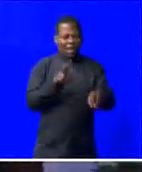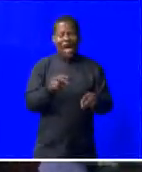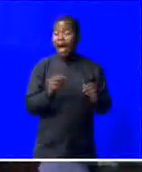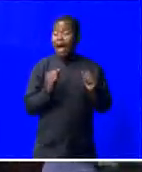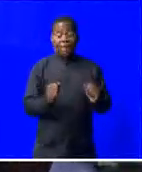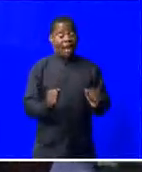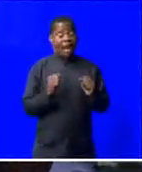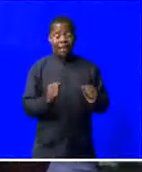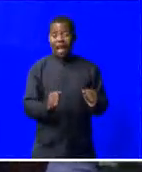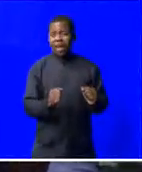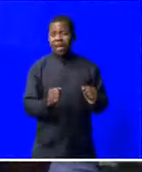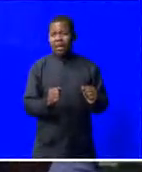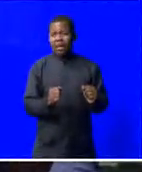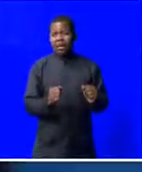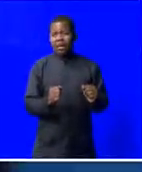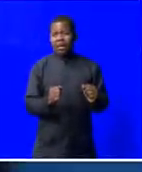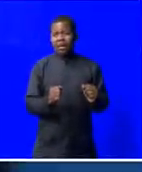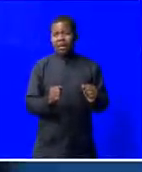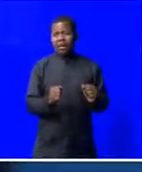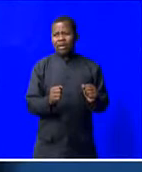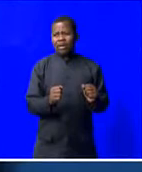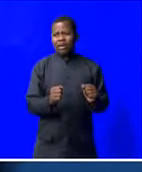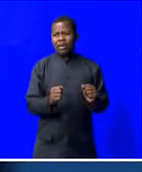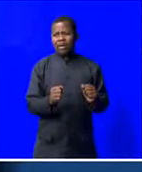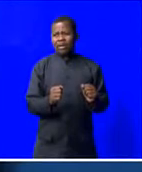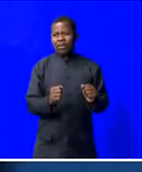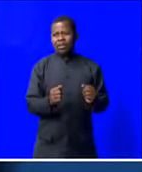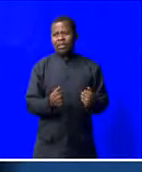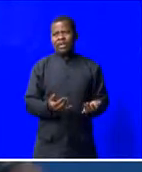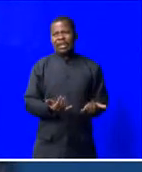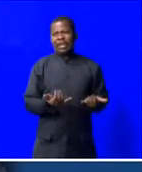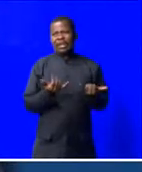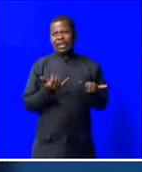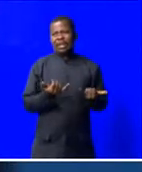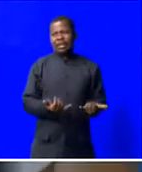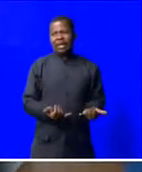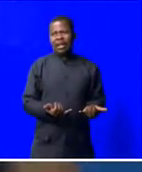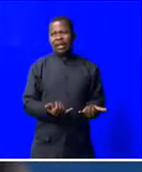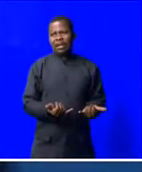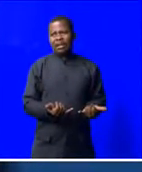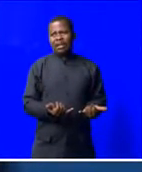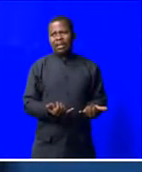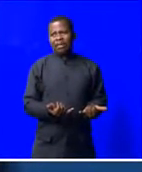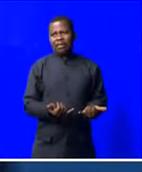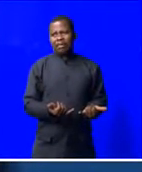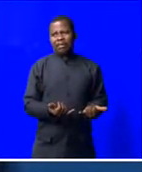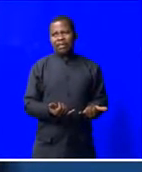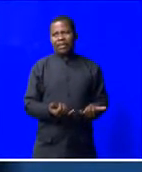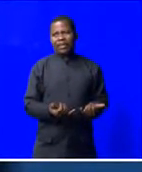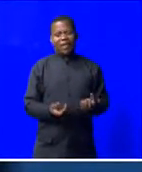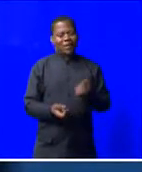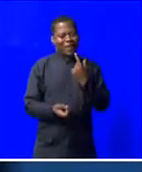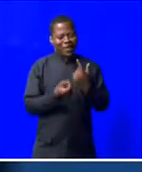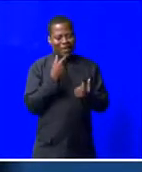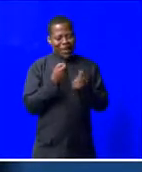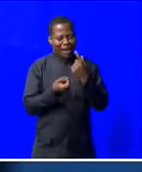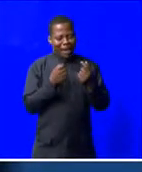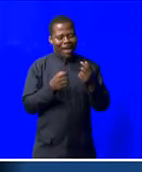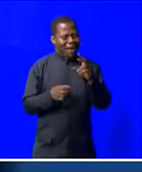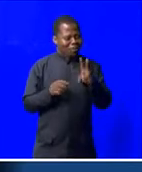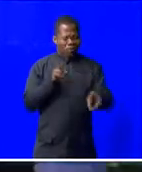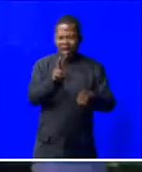ekaleni sisikhandla magundwane ayidla maphakethi emaphilisi nyalo magundwane bakhulile bayidla mabhokisi bayidla maloli lonke